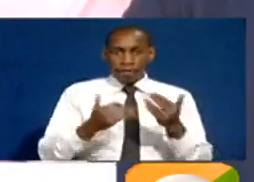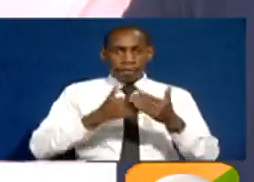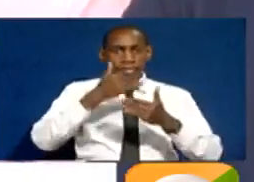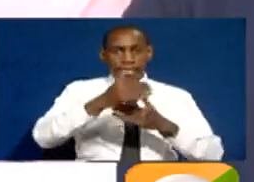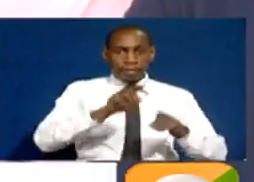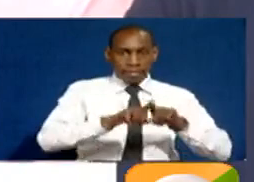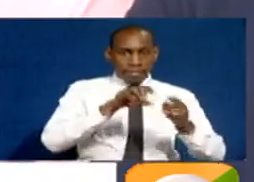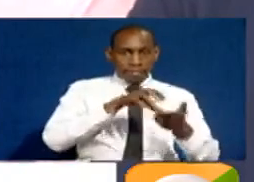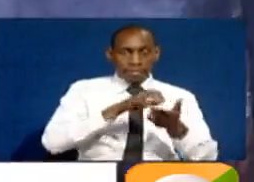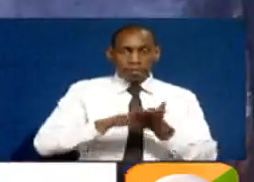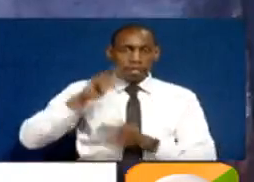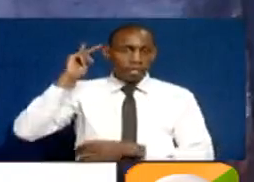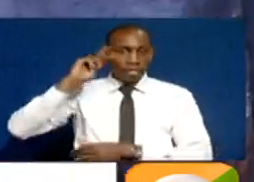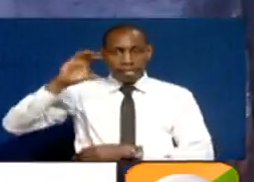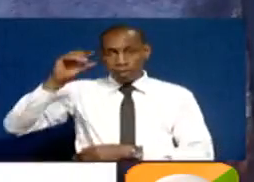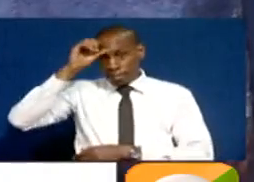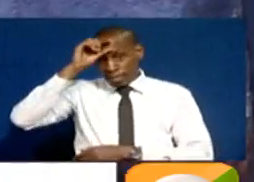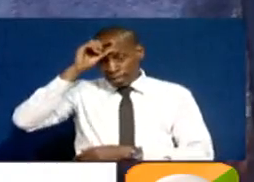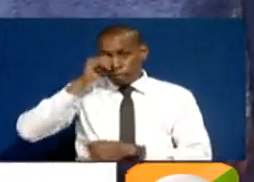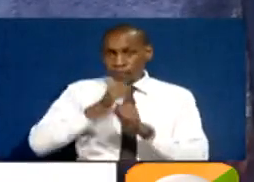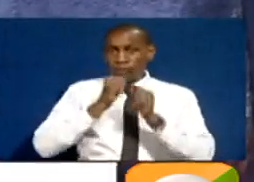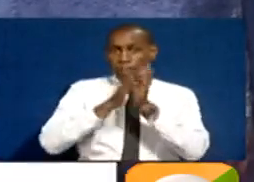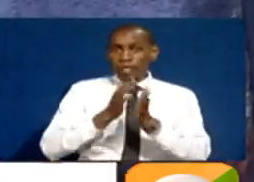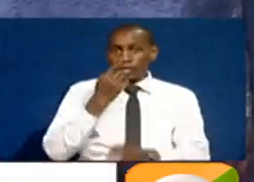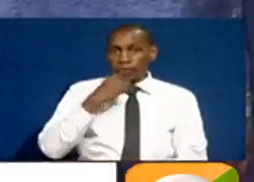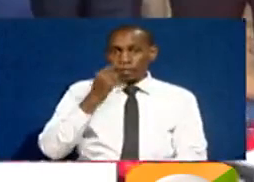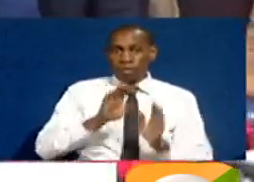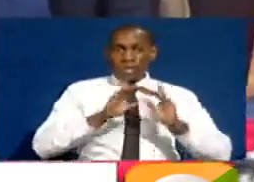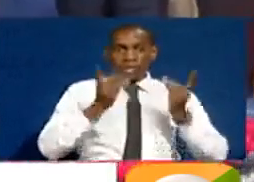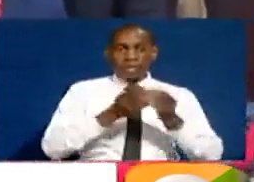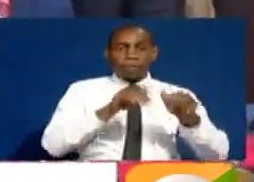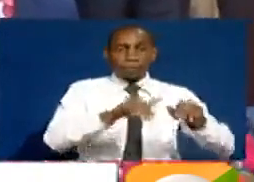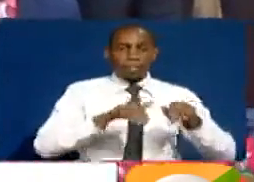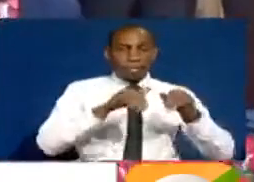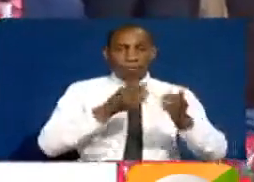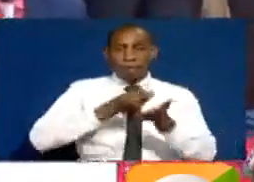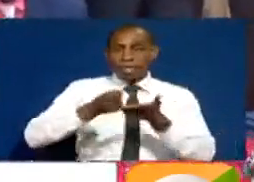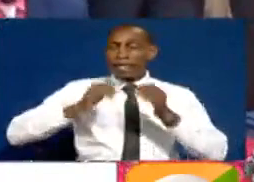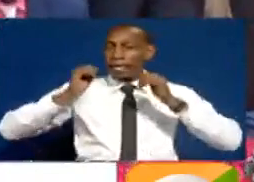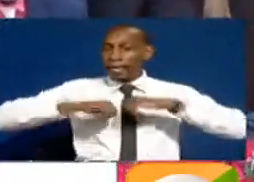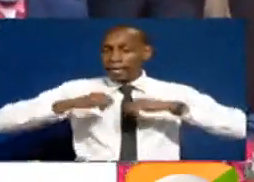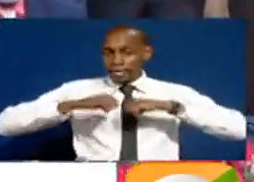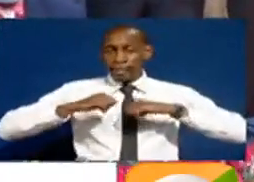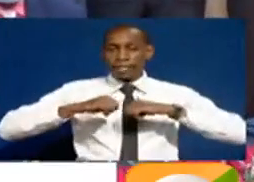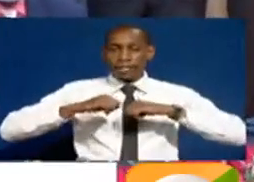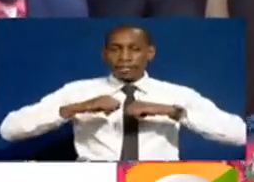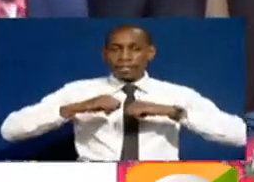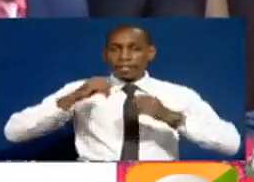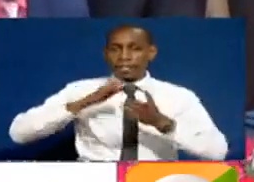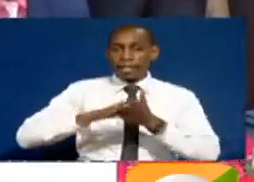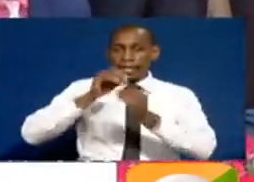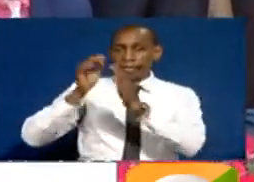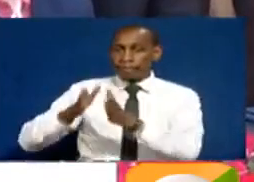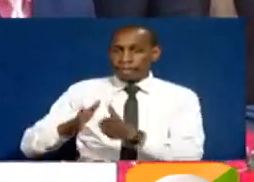this backdrop that the Kisii County Government, in collaboration with the Department of Agriculture, signed a memorandum of understanding with the